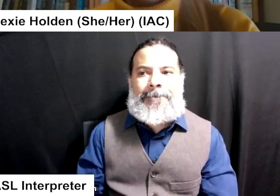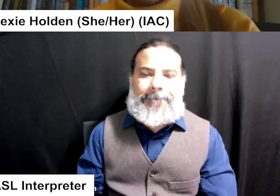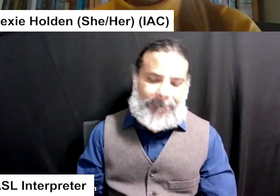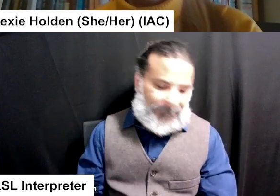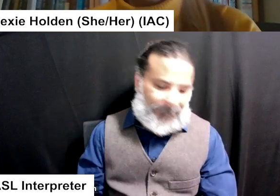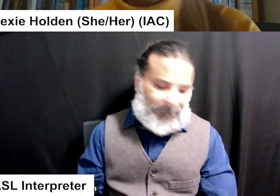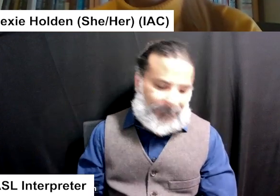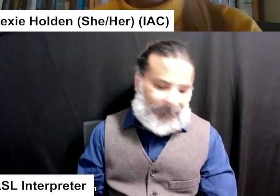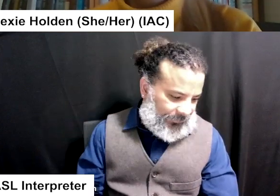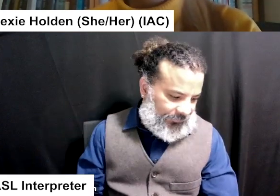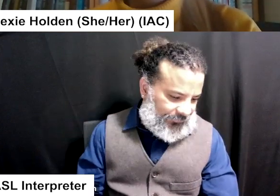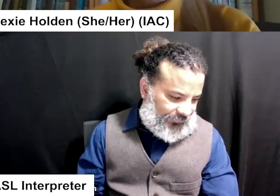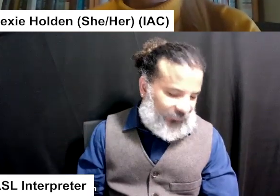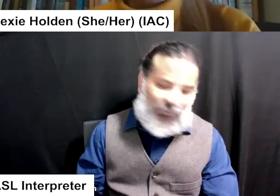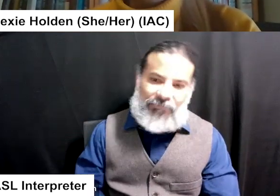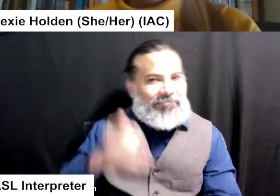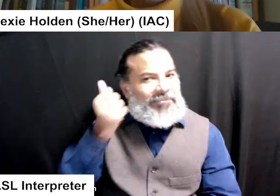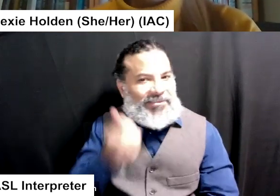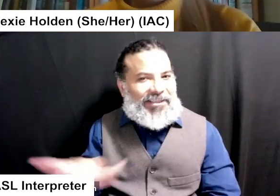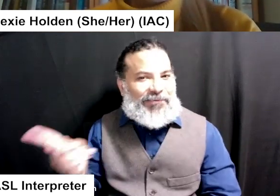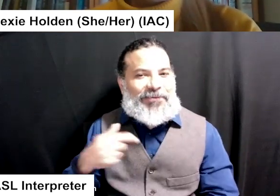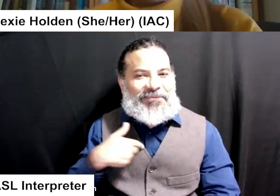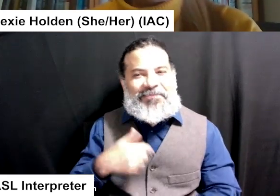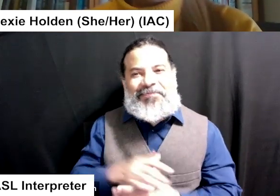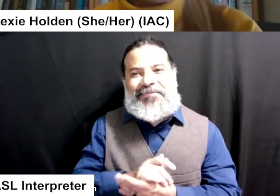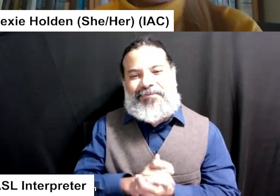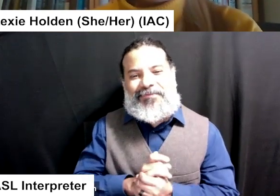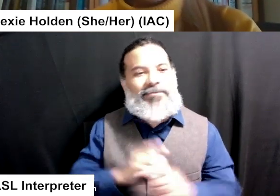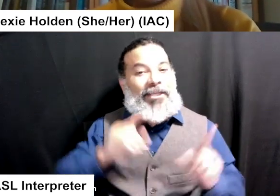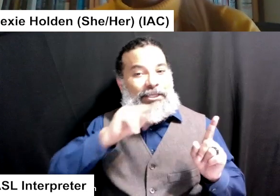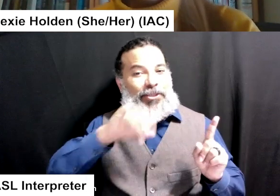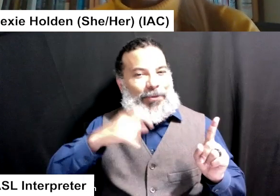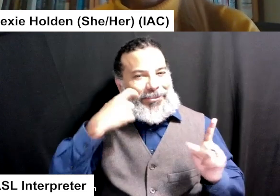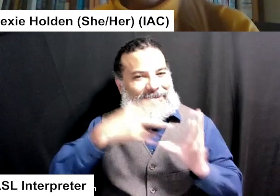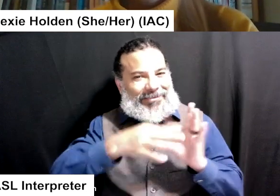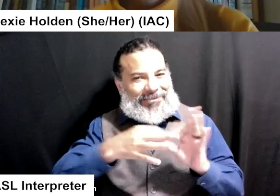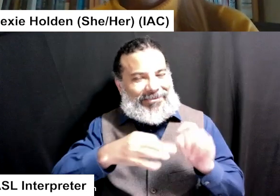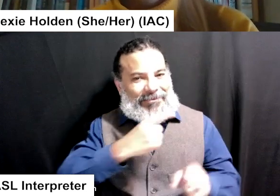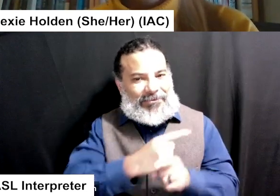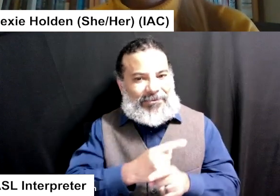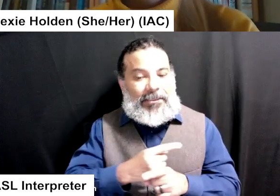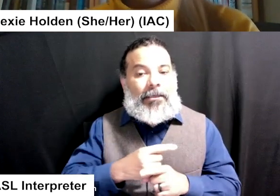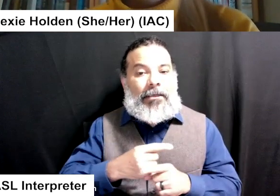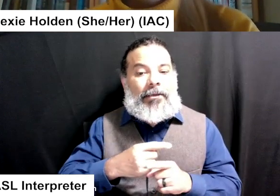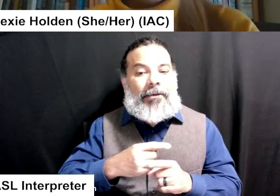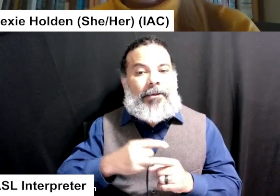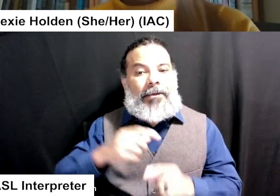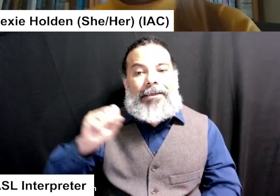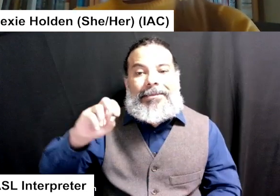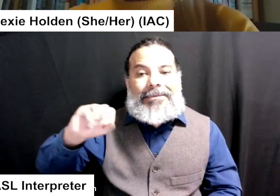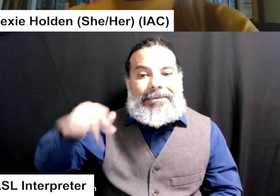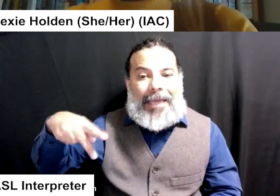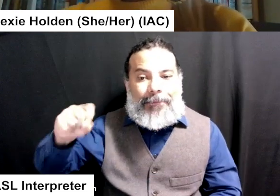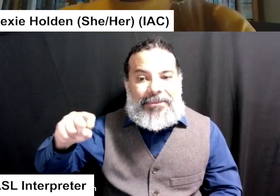so several things. One, Tony just spoke on expanding SNAPs and